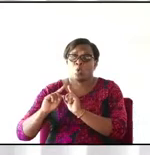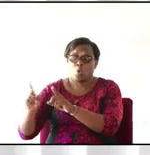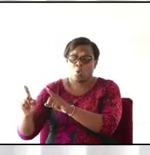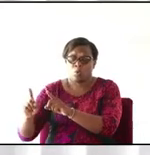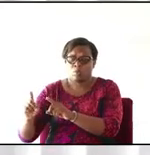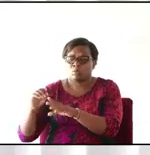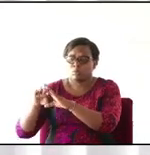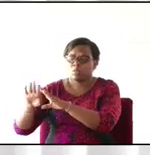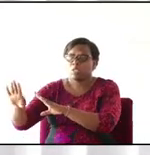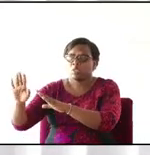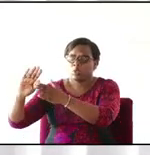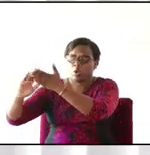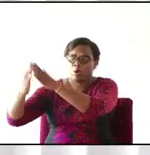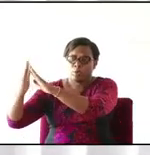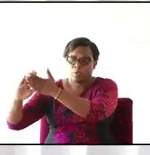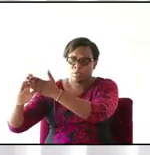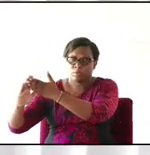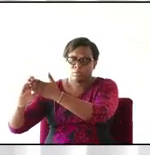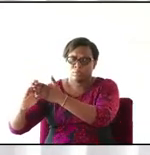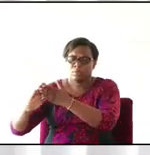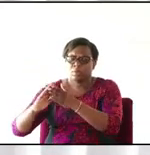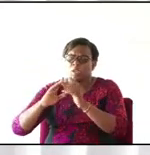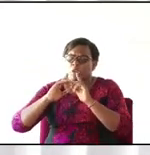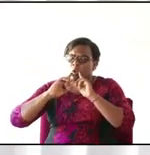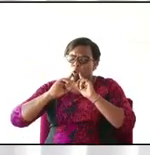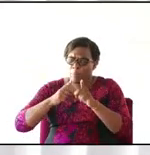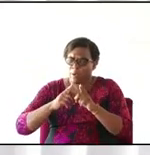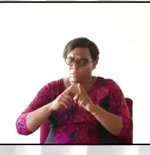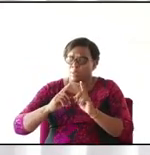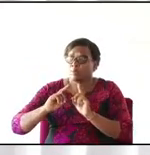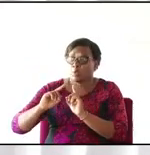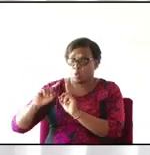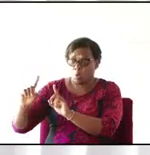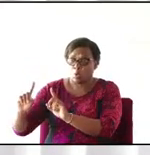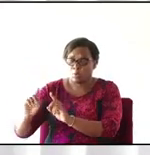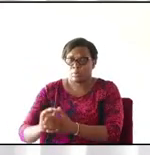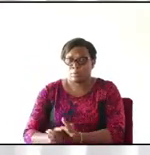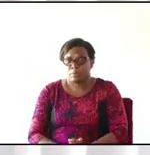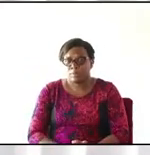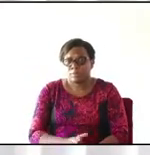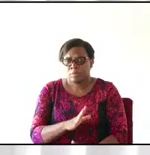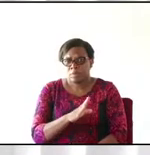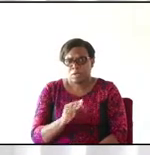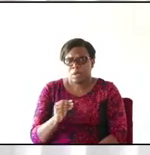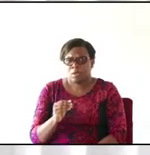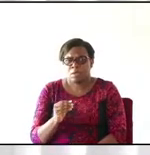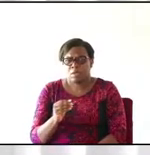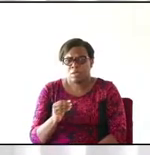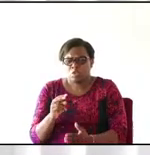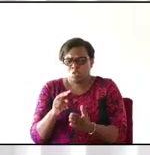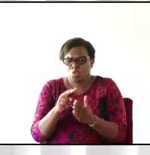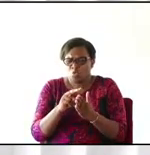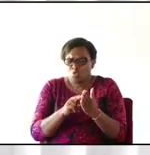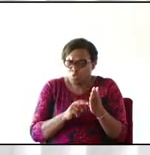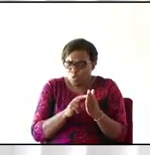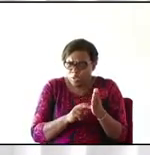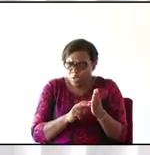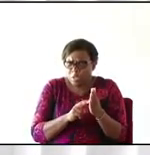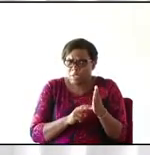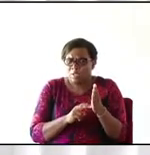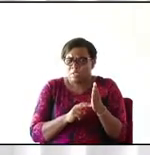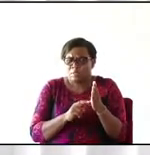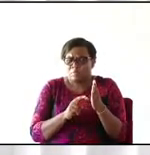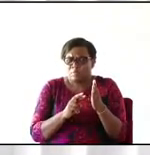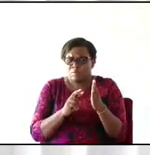the community. He commands them to go. And you read the instructions